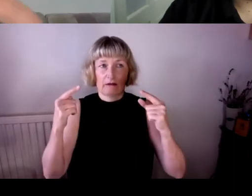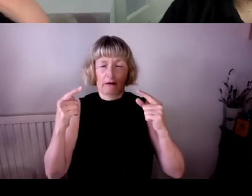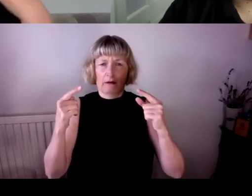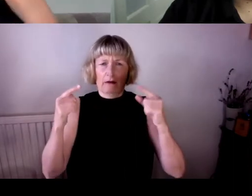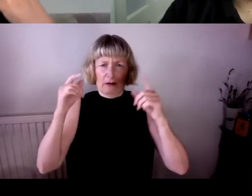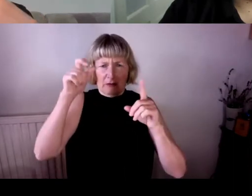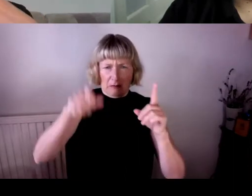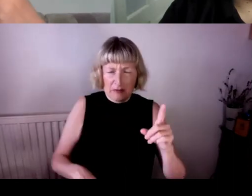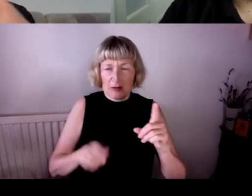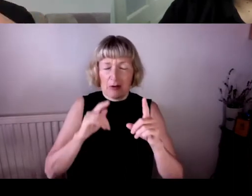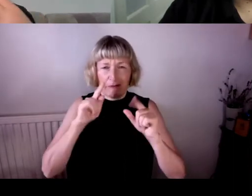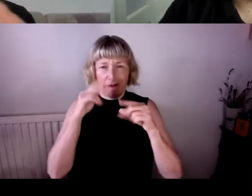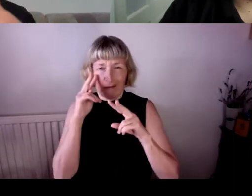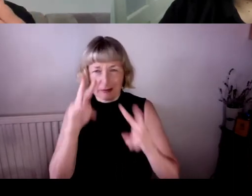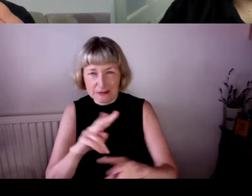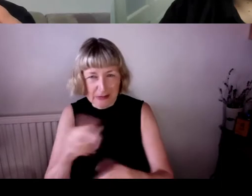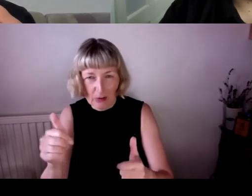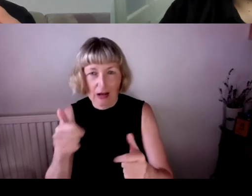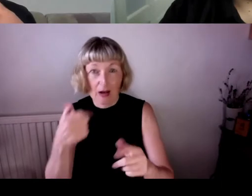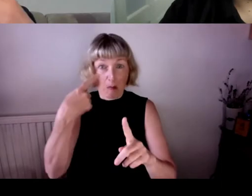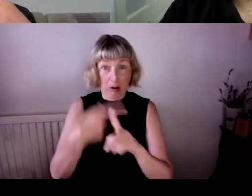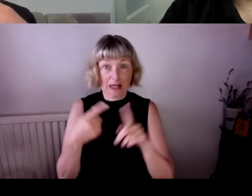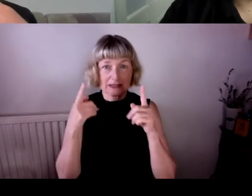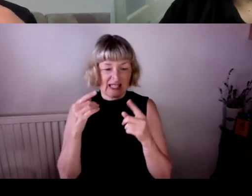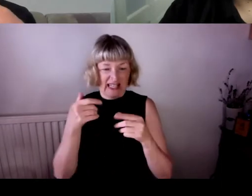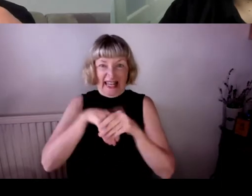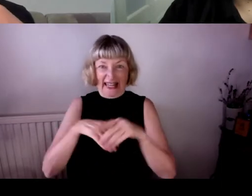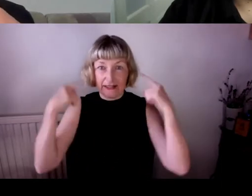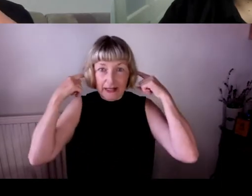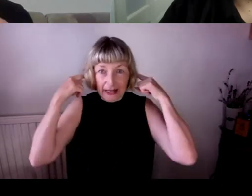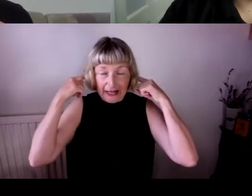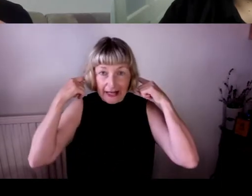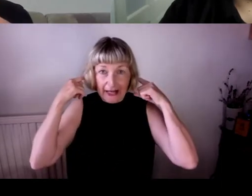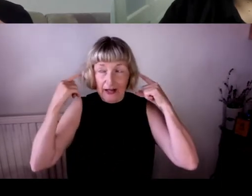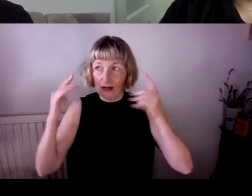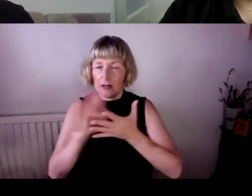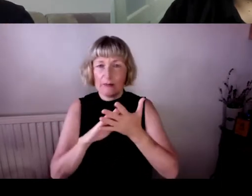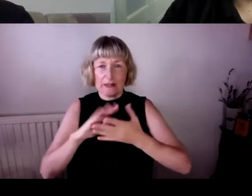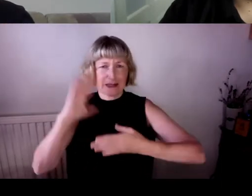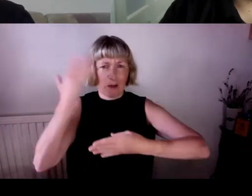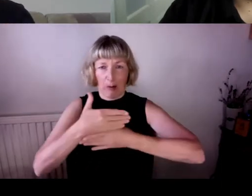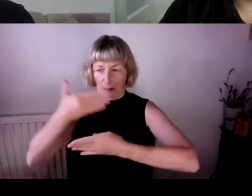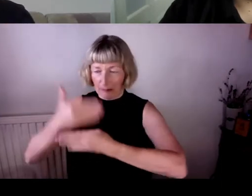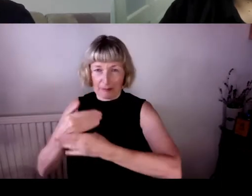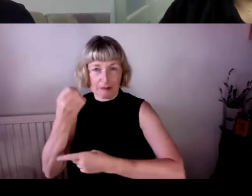are shutting off a lot of the information that they're getting. They're not able to hear ambient sounds. They're not able